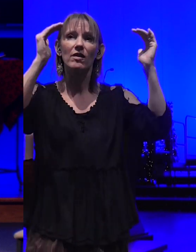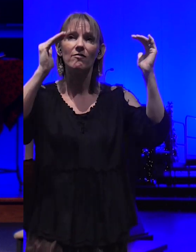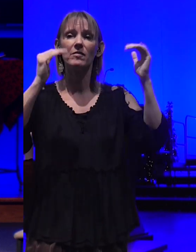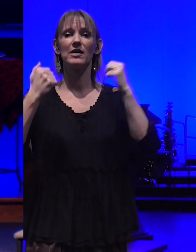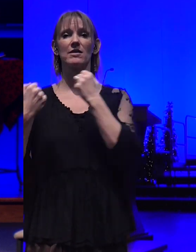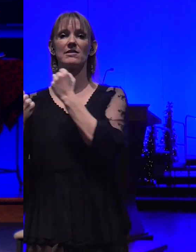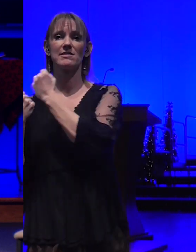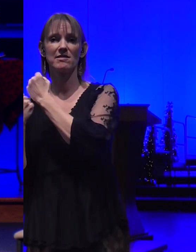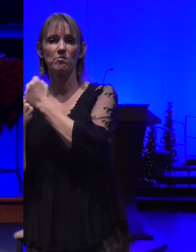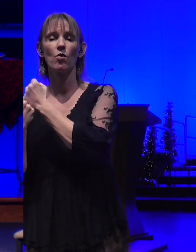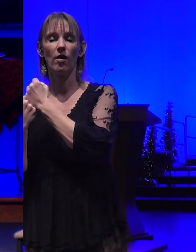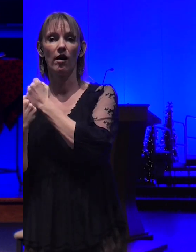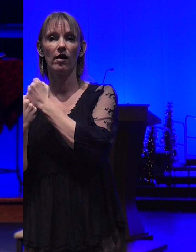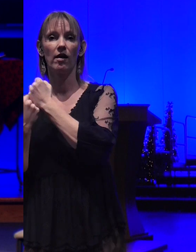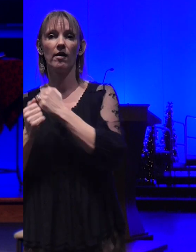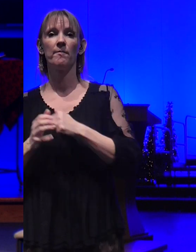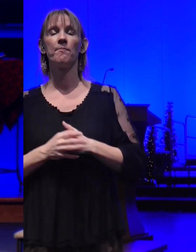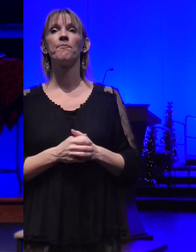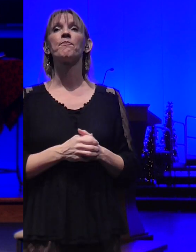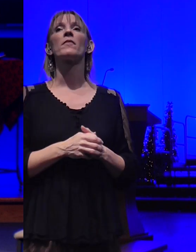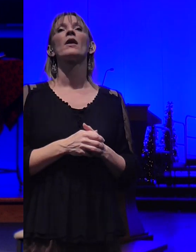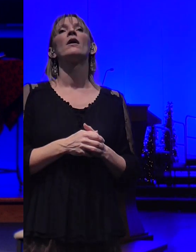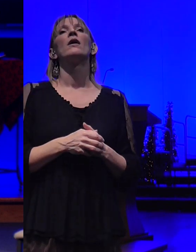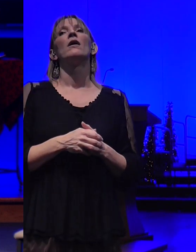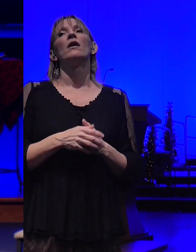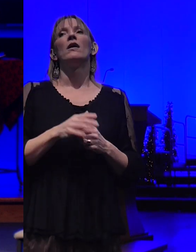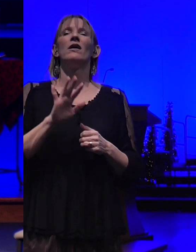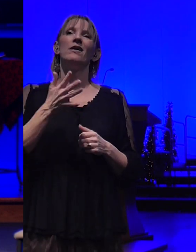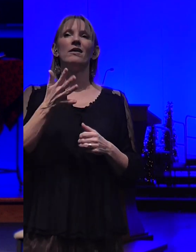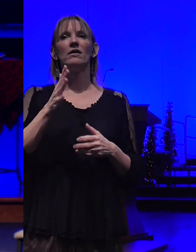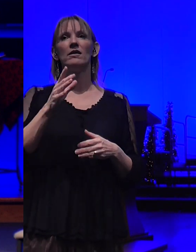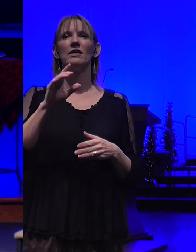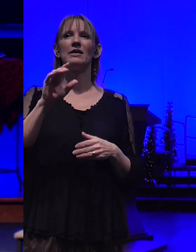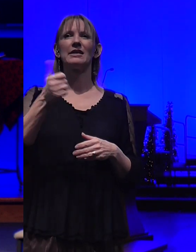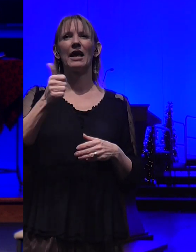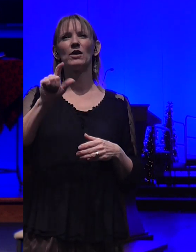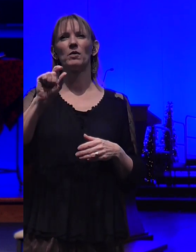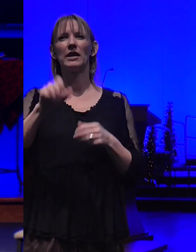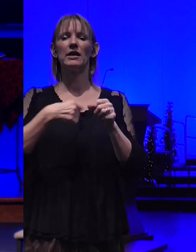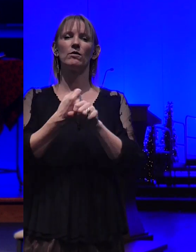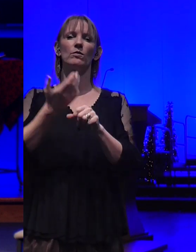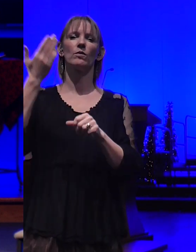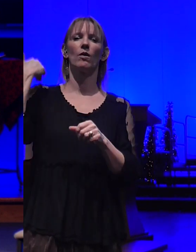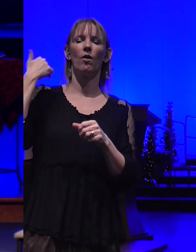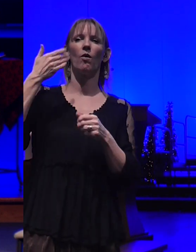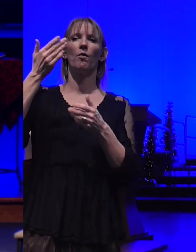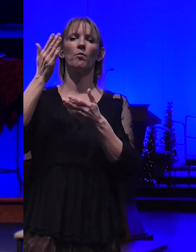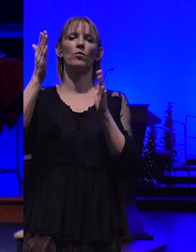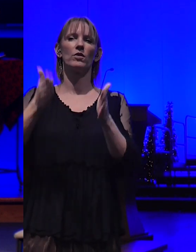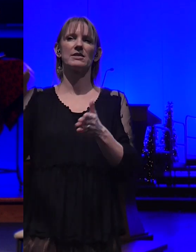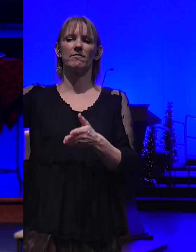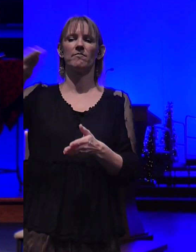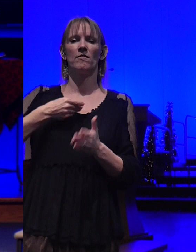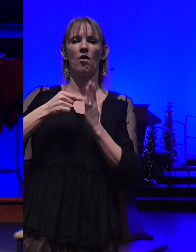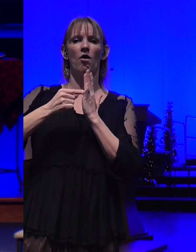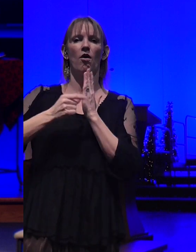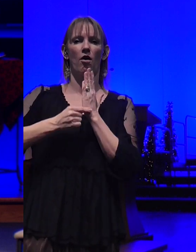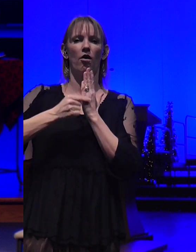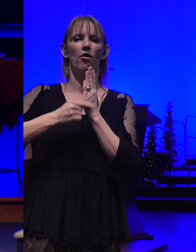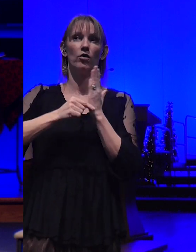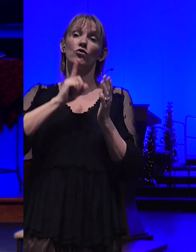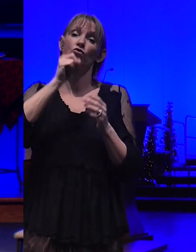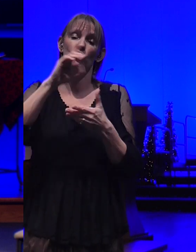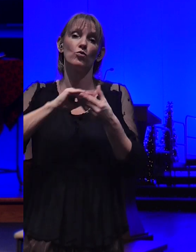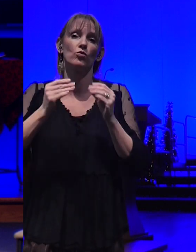support. A couple of decades ago, I was given a true story, an article on a true story. I've shared it on occasion, and I